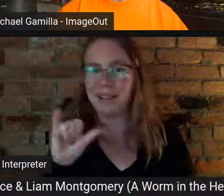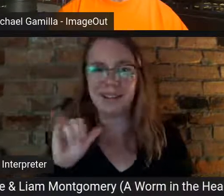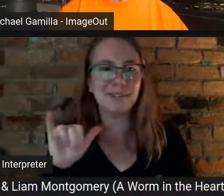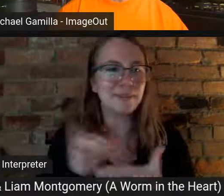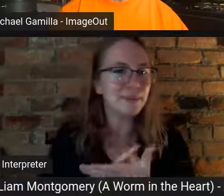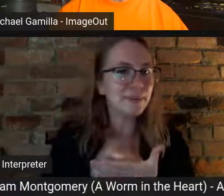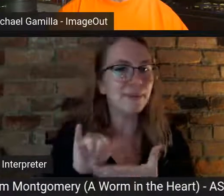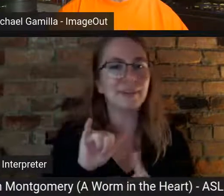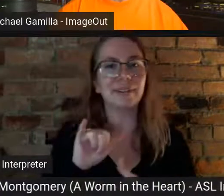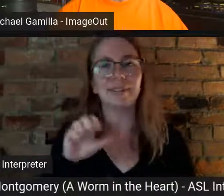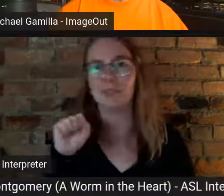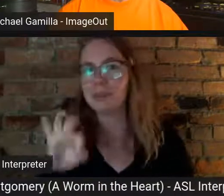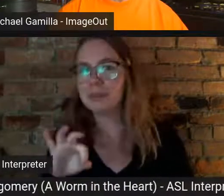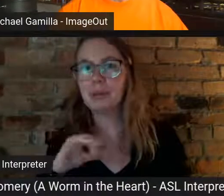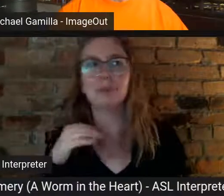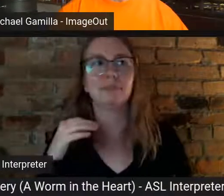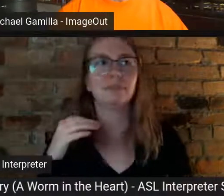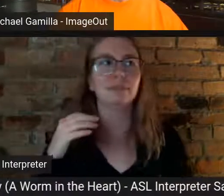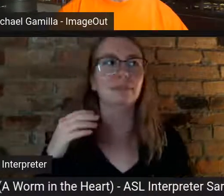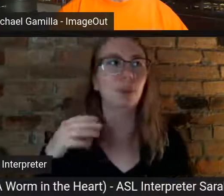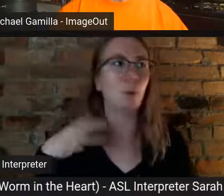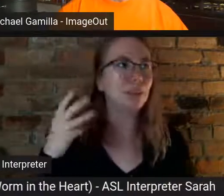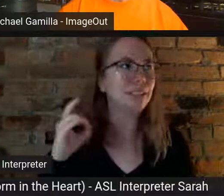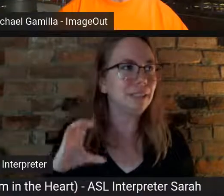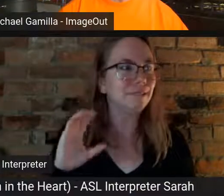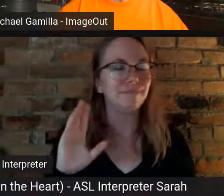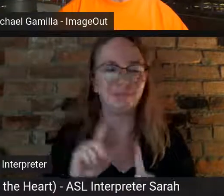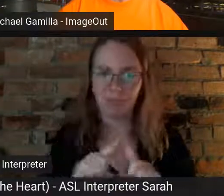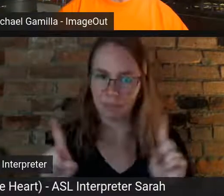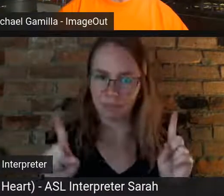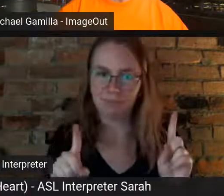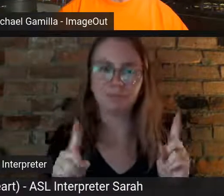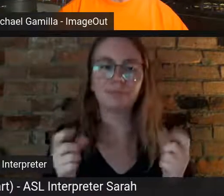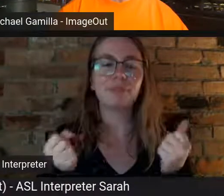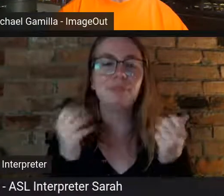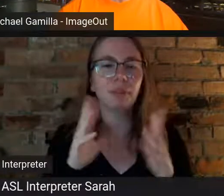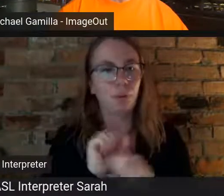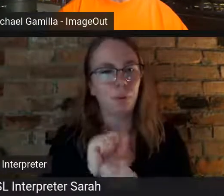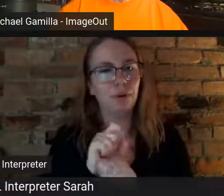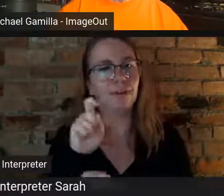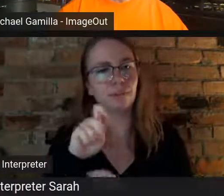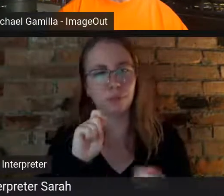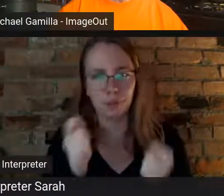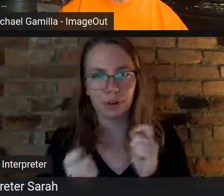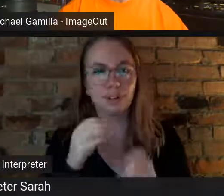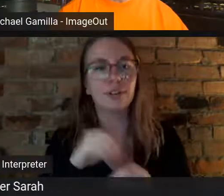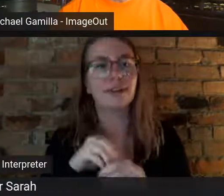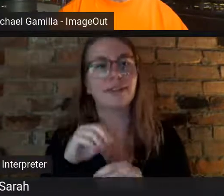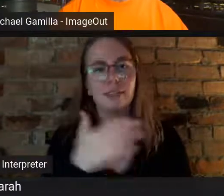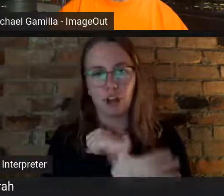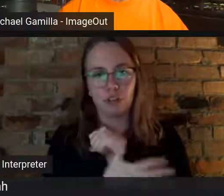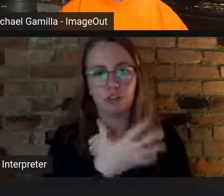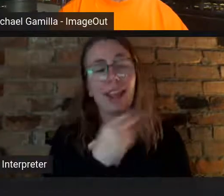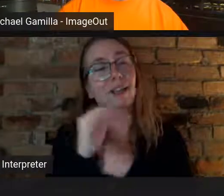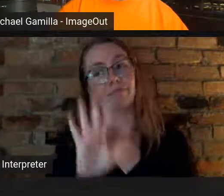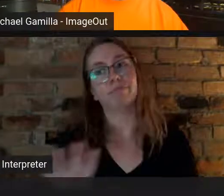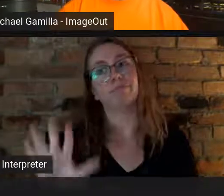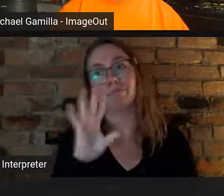D.C. And there's a lot of work still to do around this country locally. And of course, around the world, the